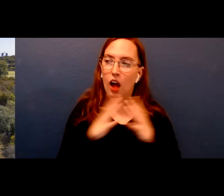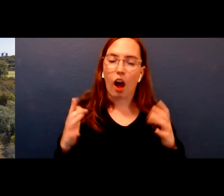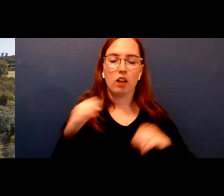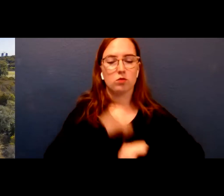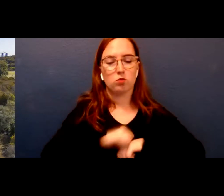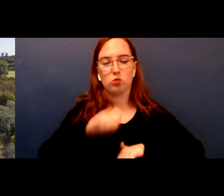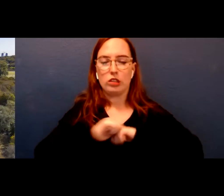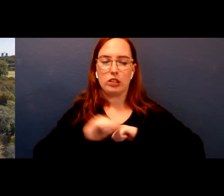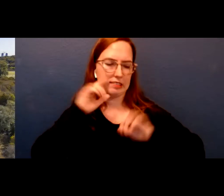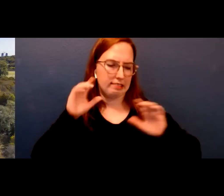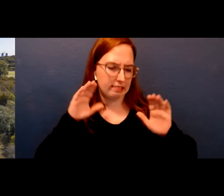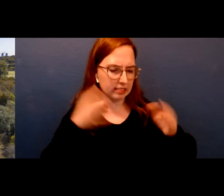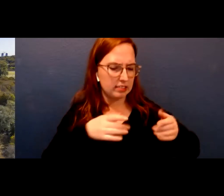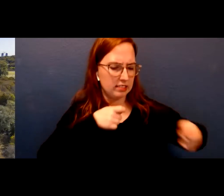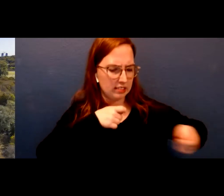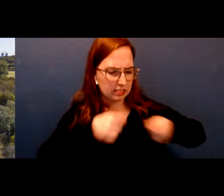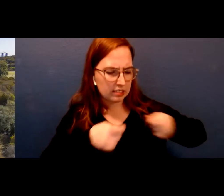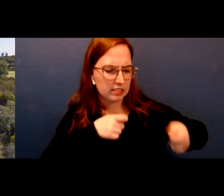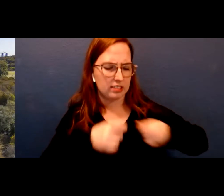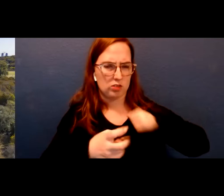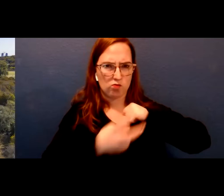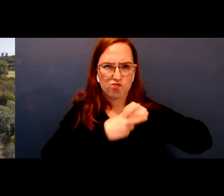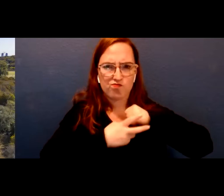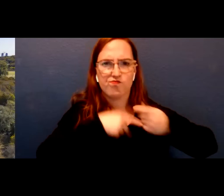preserve areas in some park areas as a more